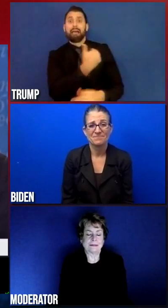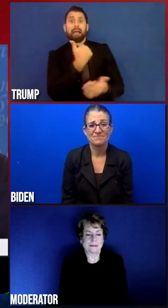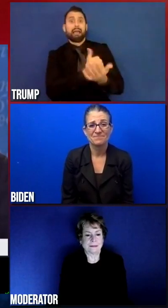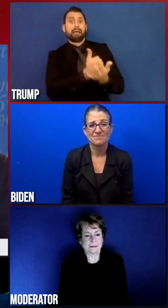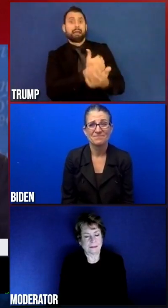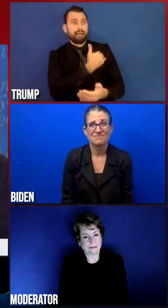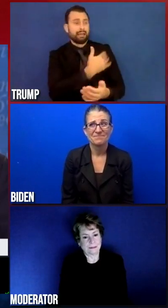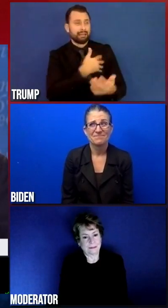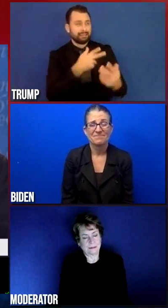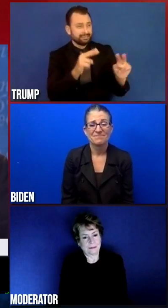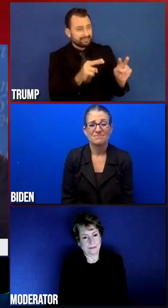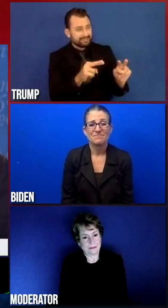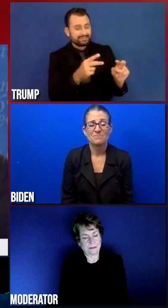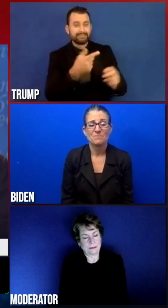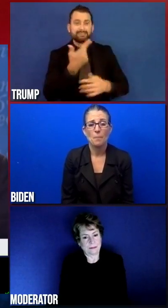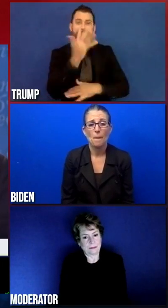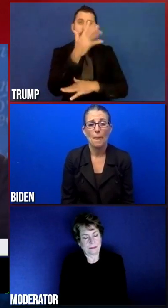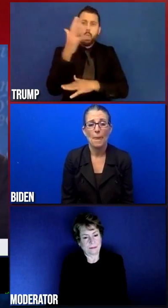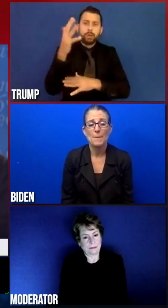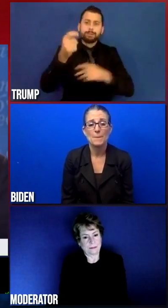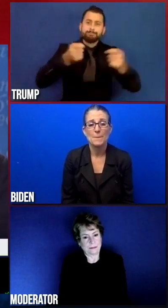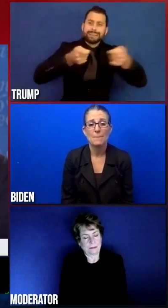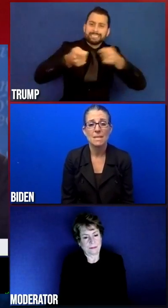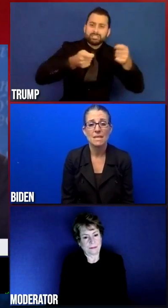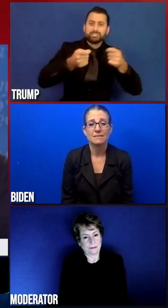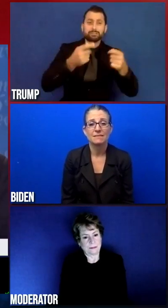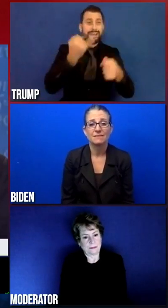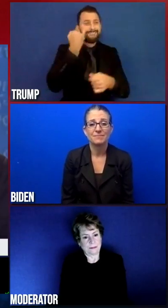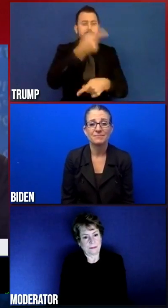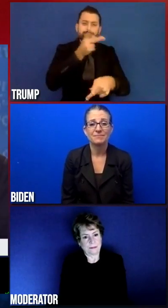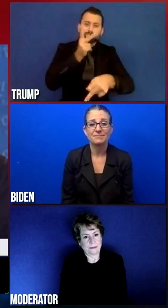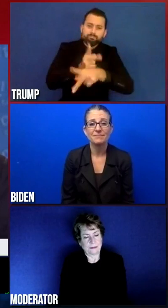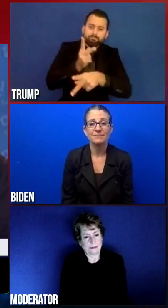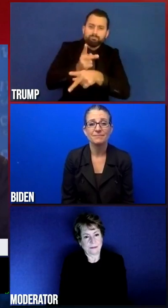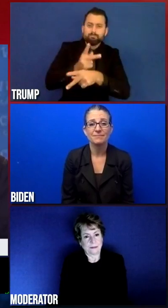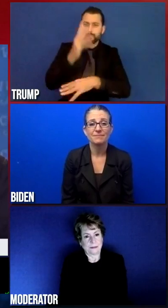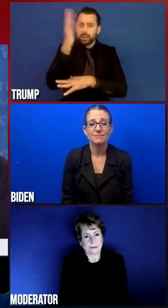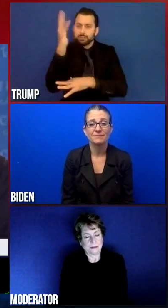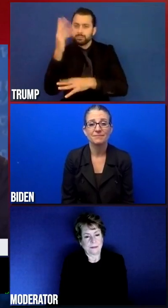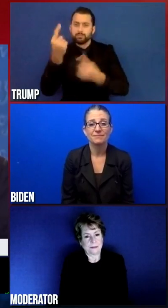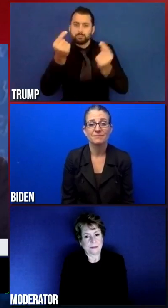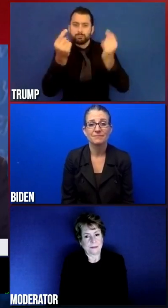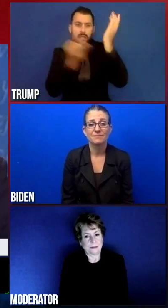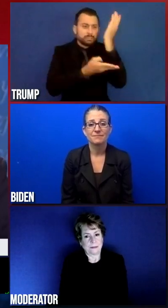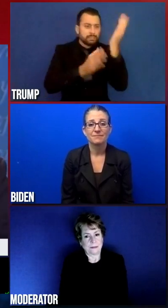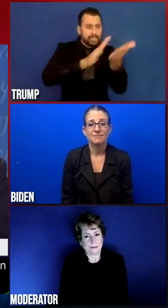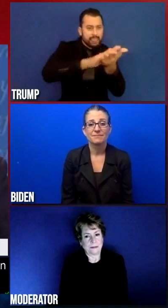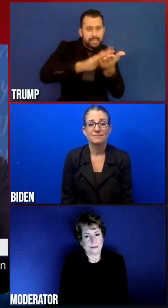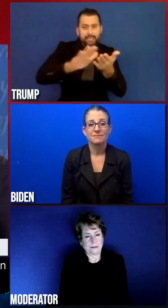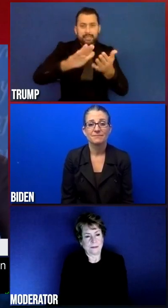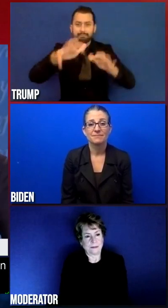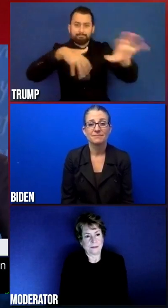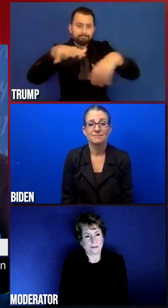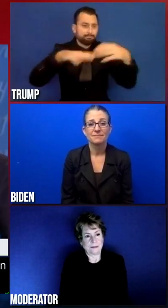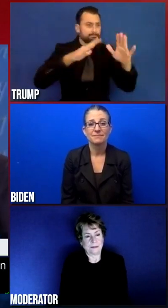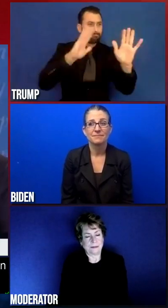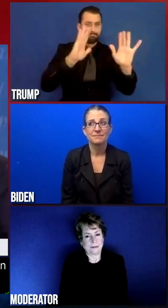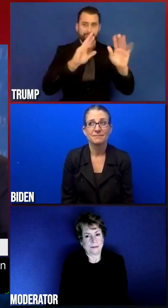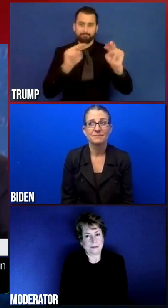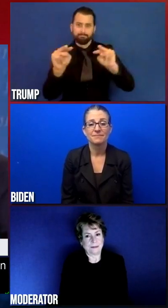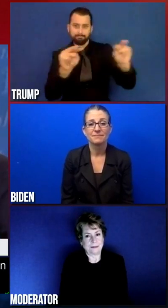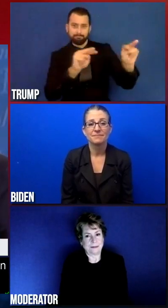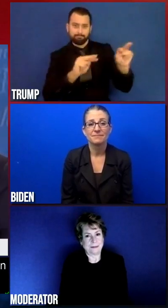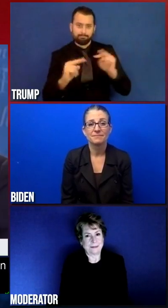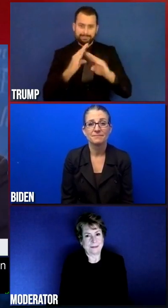good forest management, you wouldn't be getting those calls. You know, in Europe, they have forest cities. They're called forest cities. They maintain